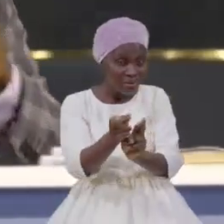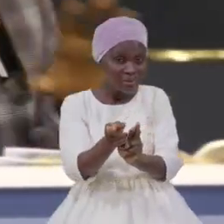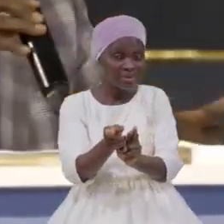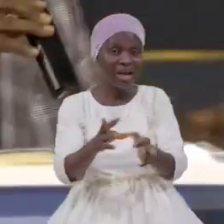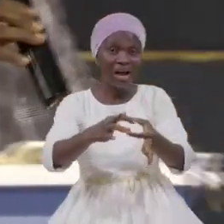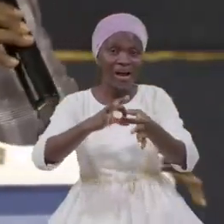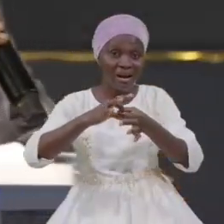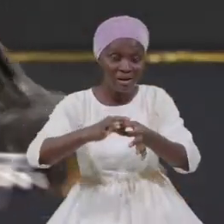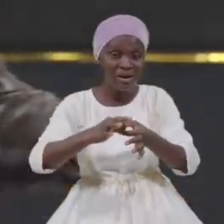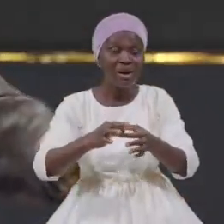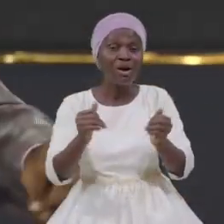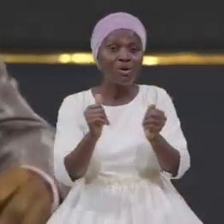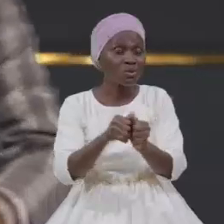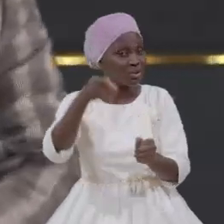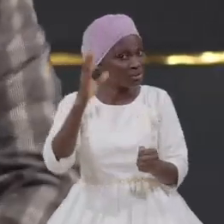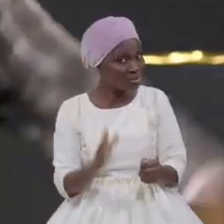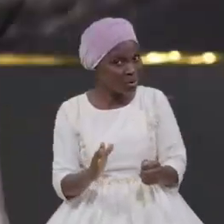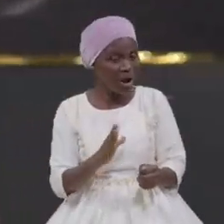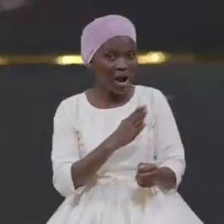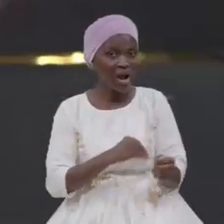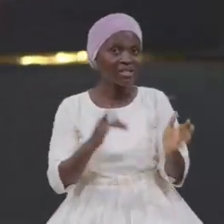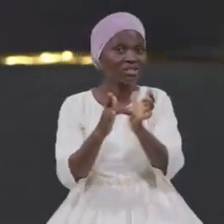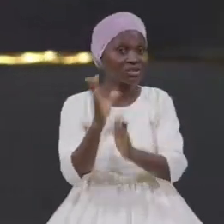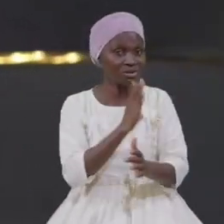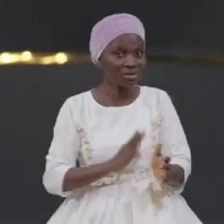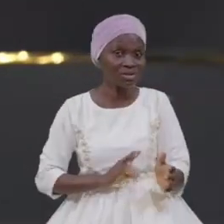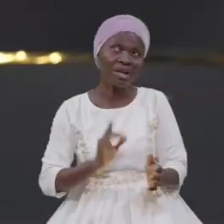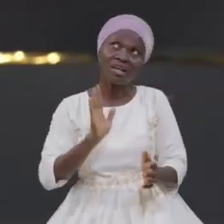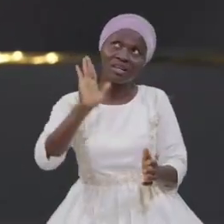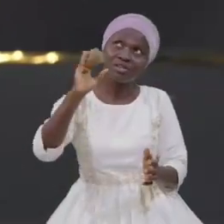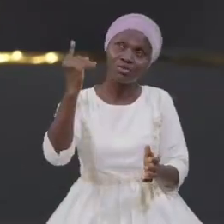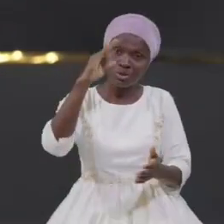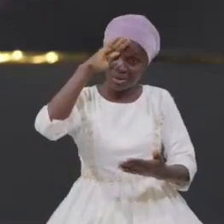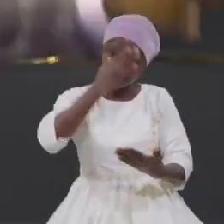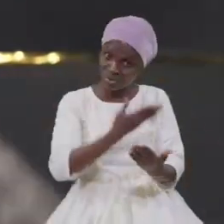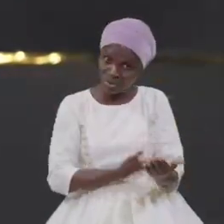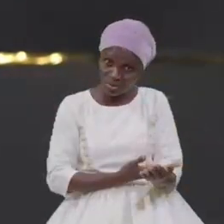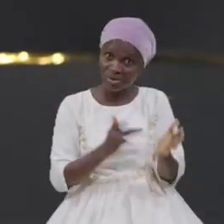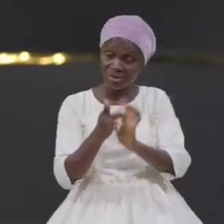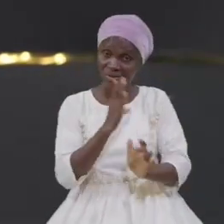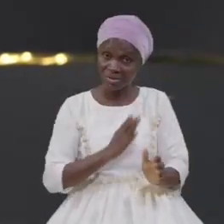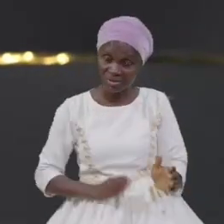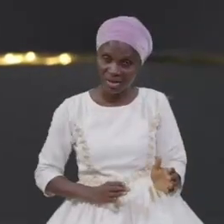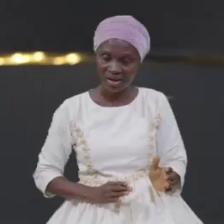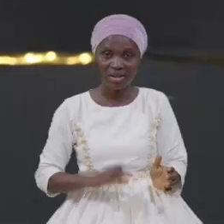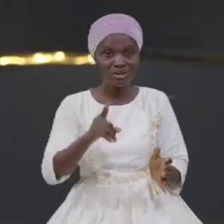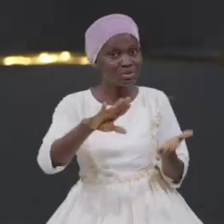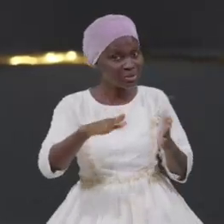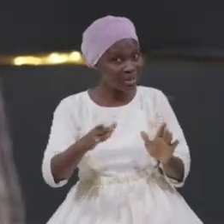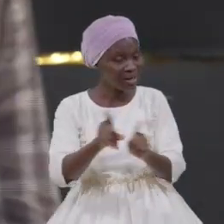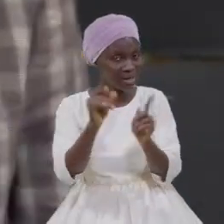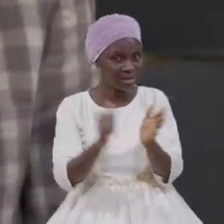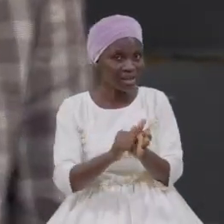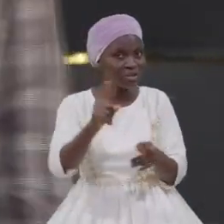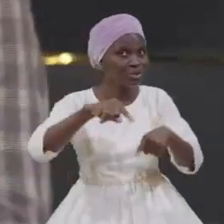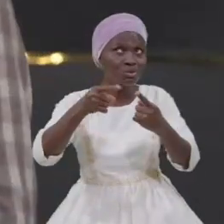Christ, then from there, you're whisked away to that eternal place. You will not be